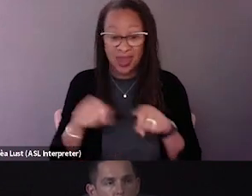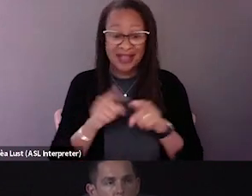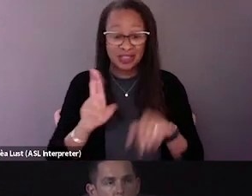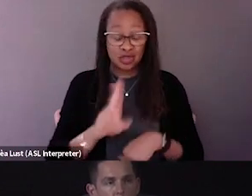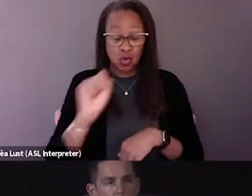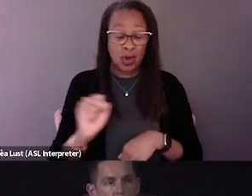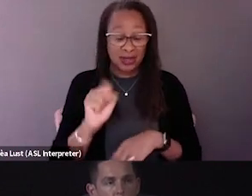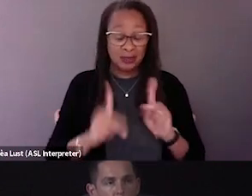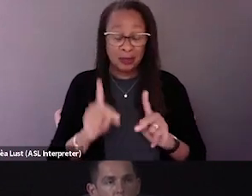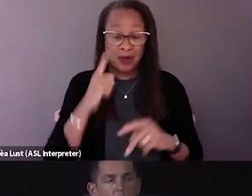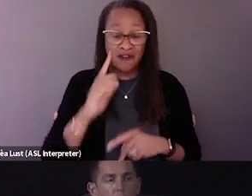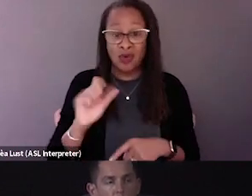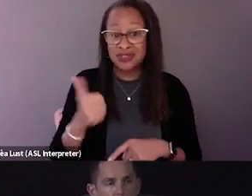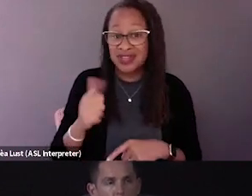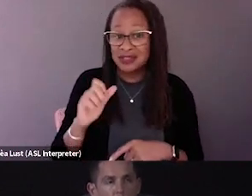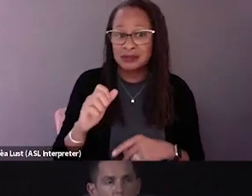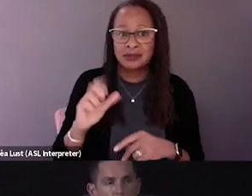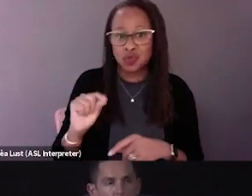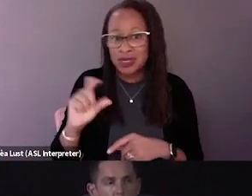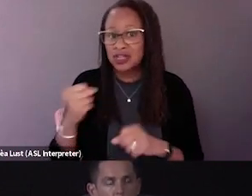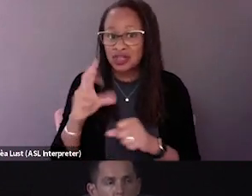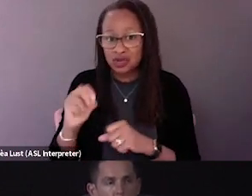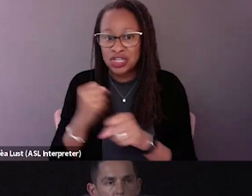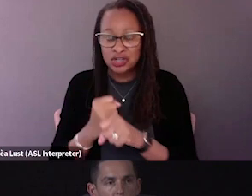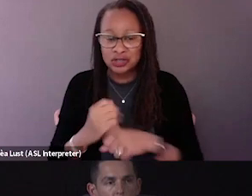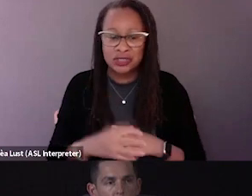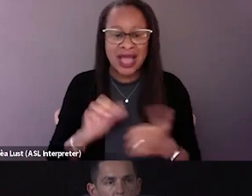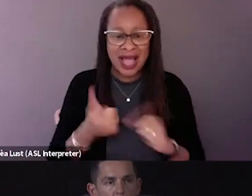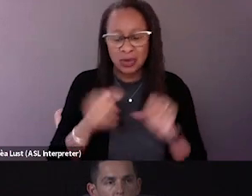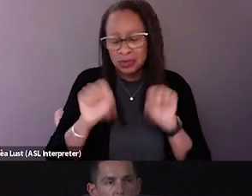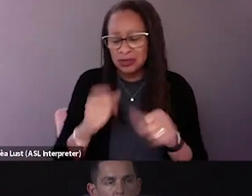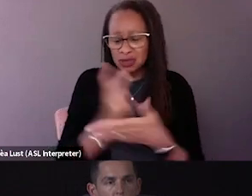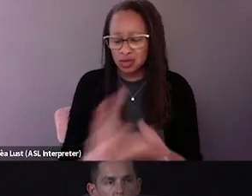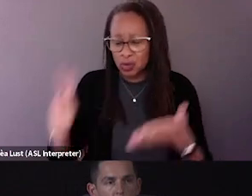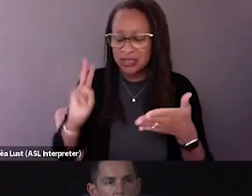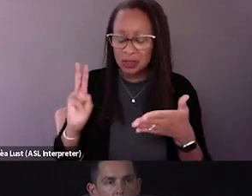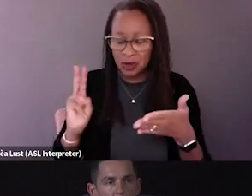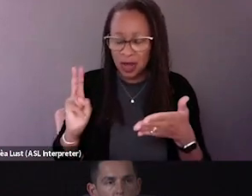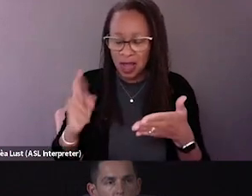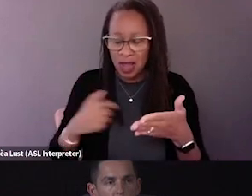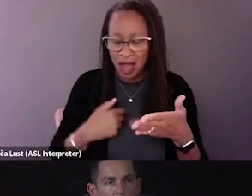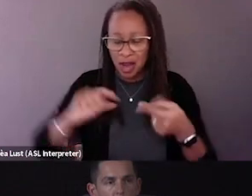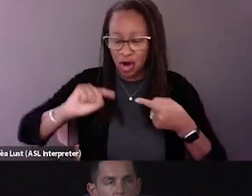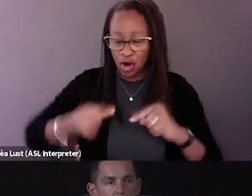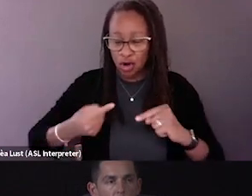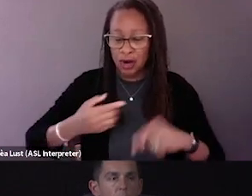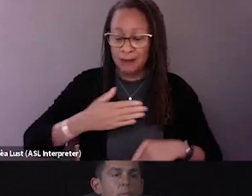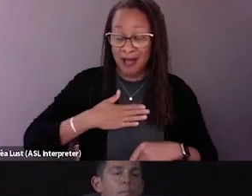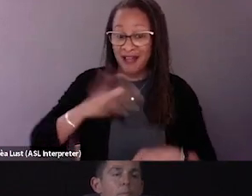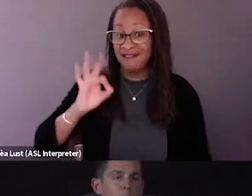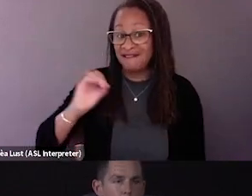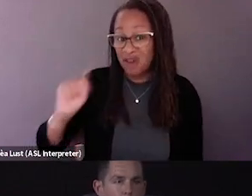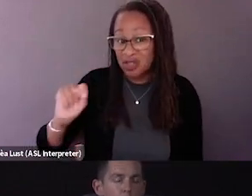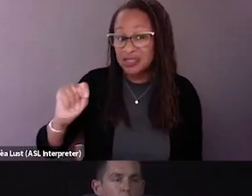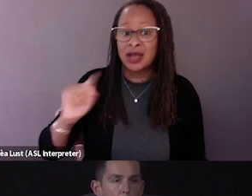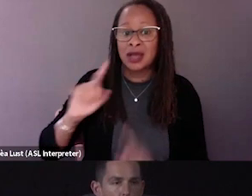about an opioid crisis. So how is it possible that 2 weeks ago I hurt my foot going to